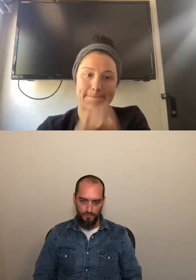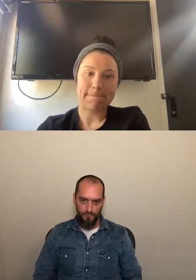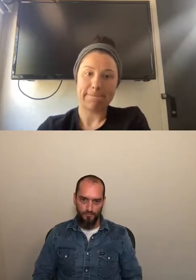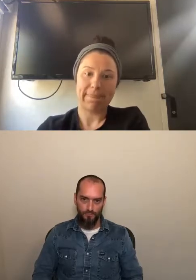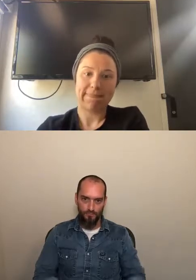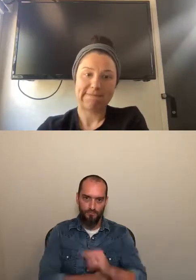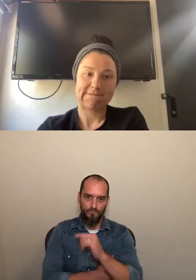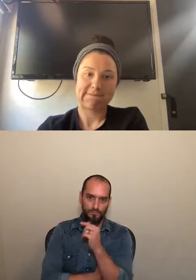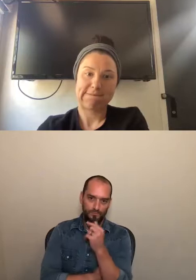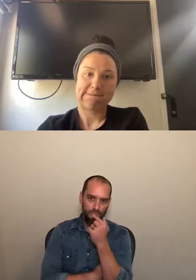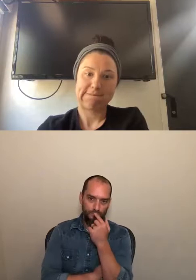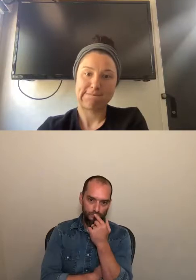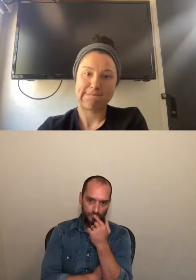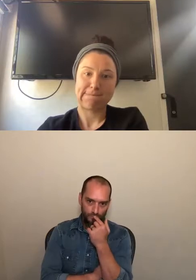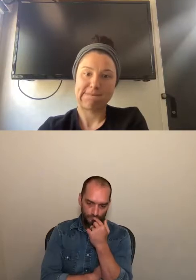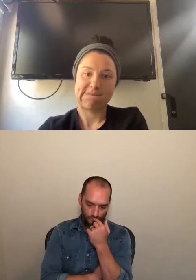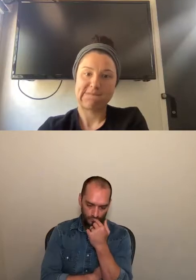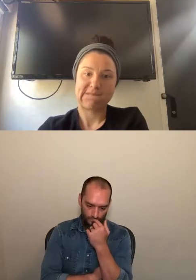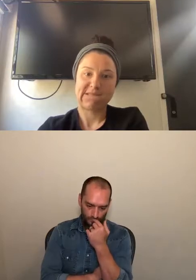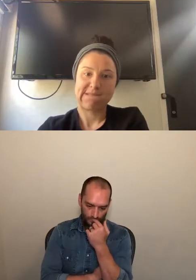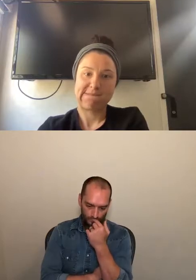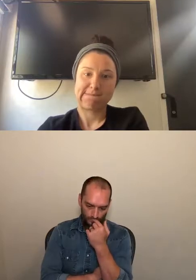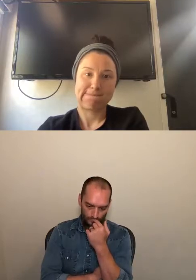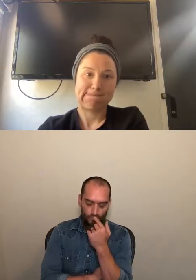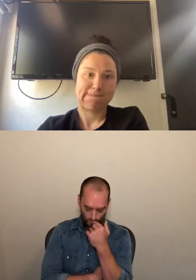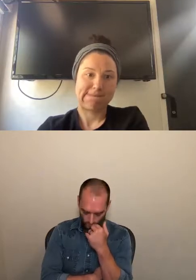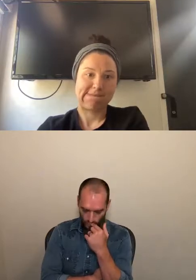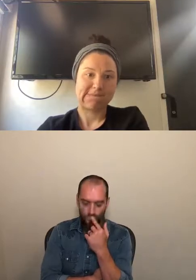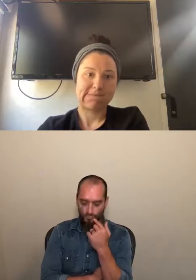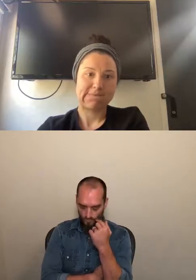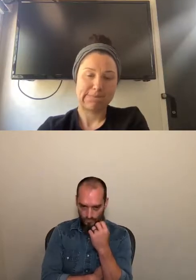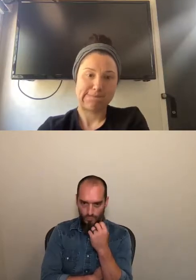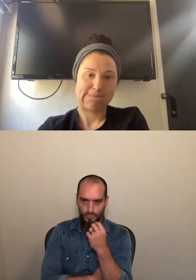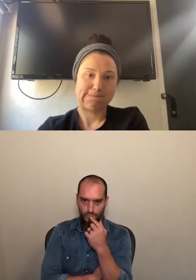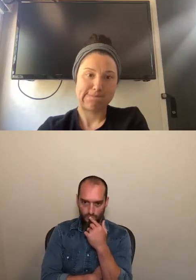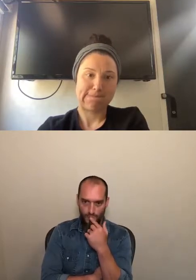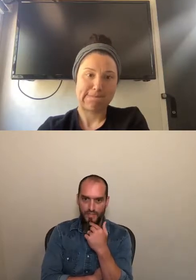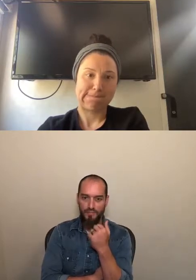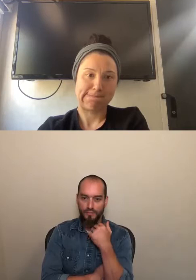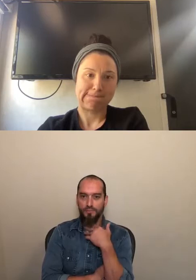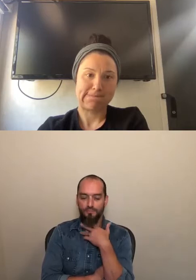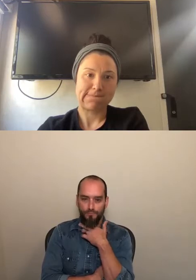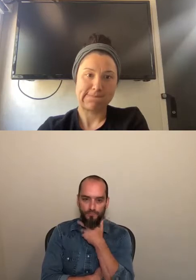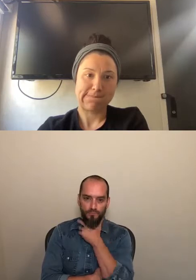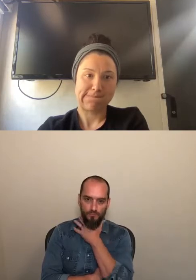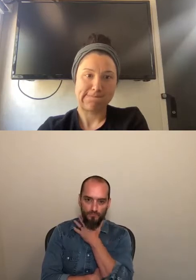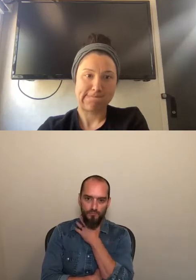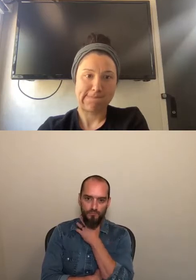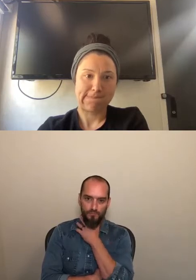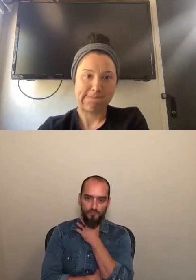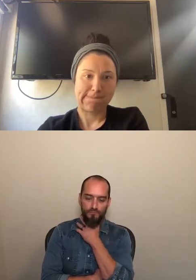point. You probably know that I served as a prototype for chronic fatigue syndrome. And yes, sir. I